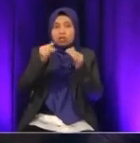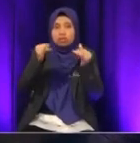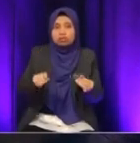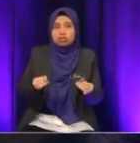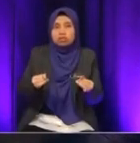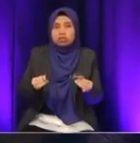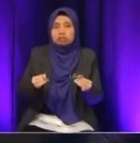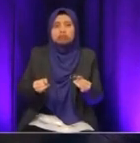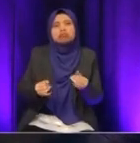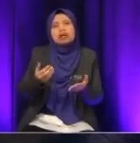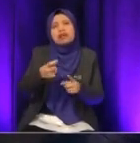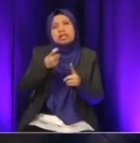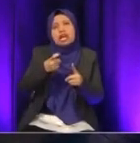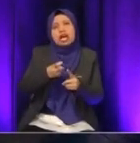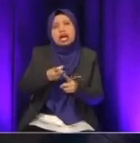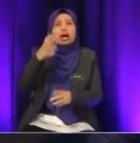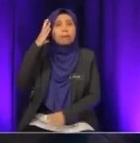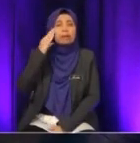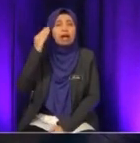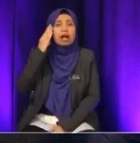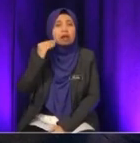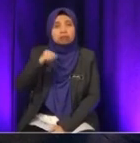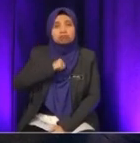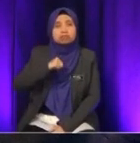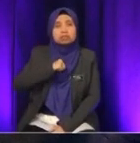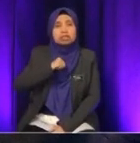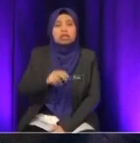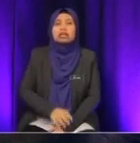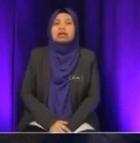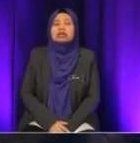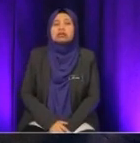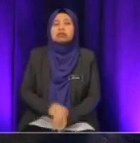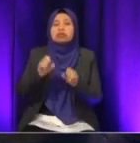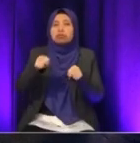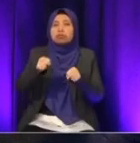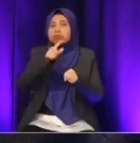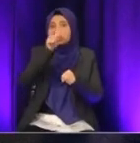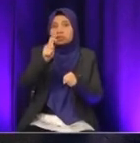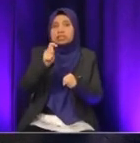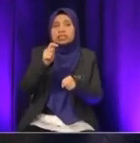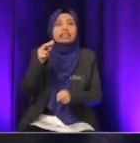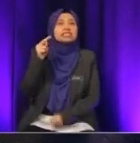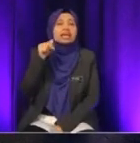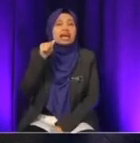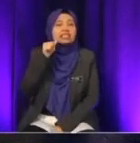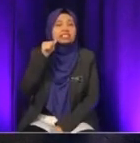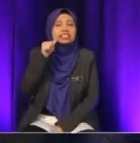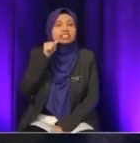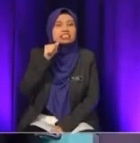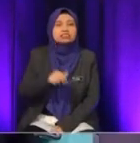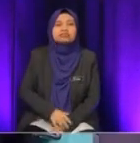something from their own experiences. Yes, sure. Mm-hmm. Okay, why don't we ask our students? Can I ask from Anne?